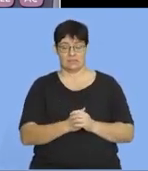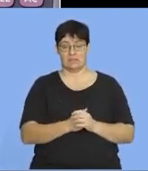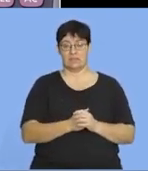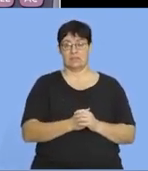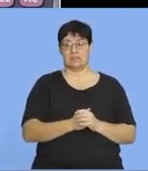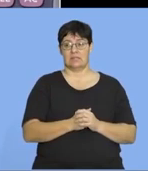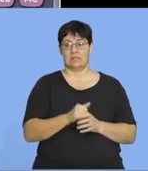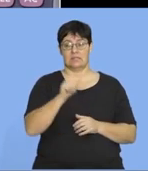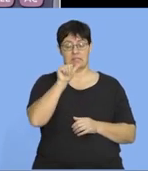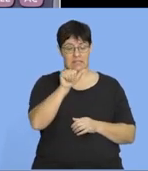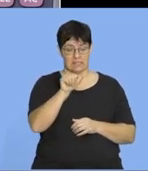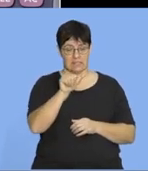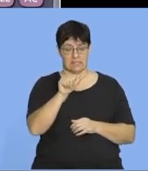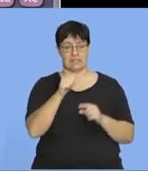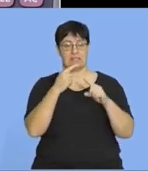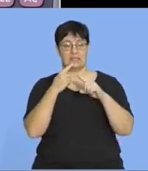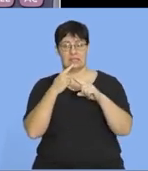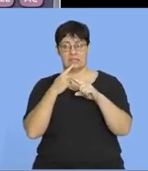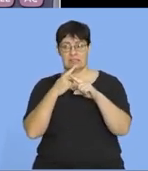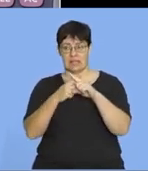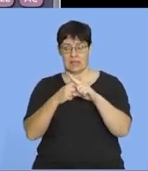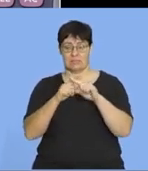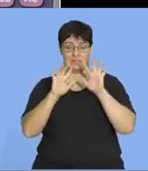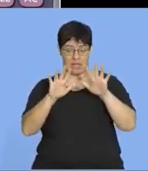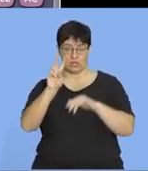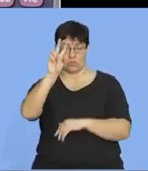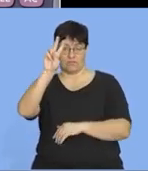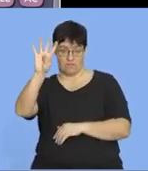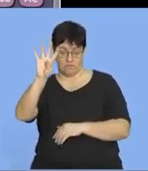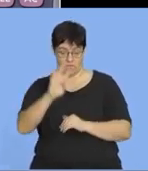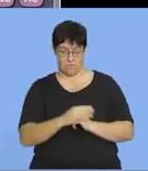times 6 to the positive 24